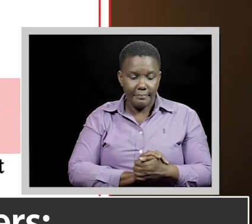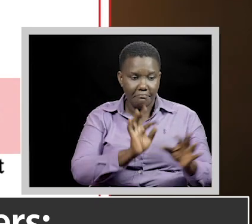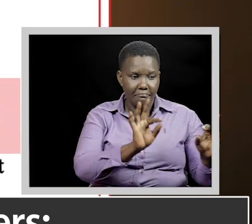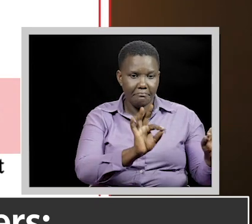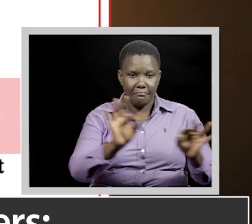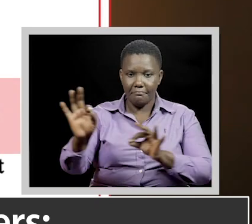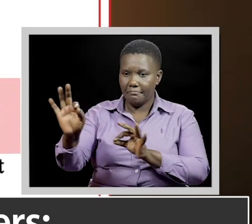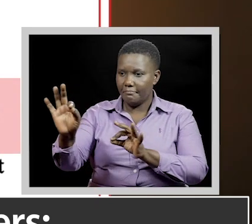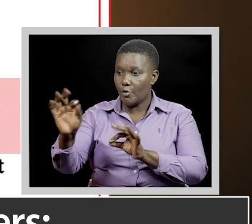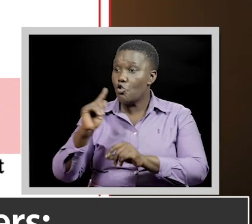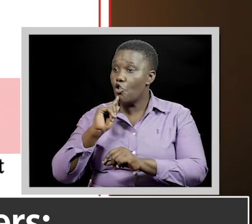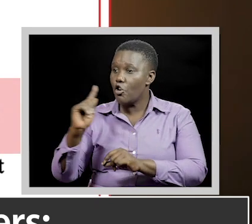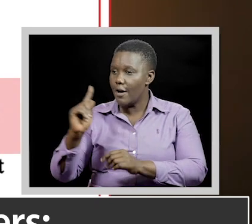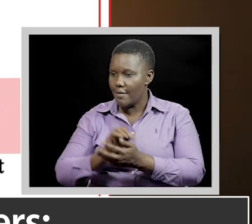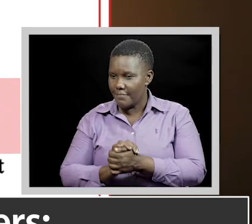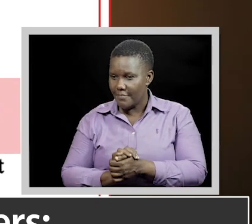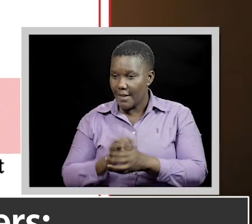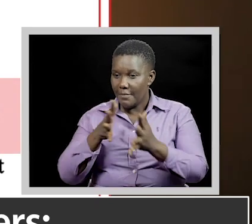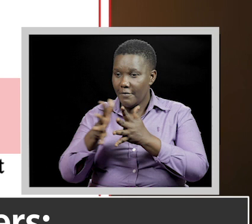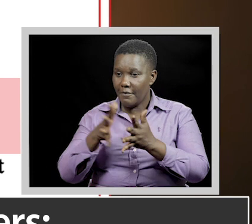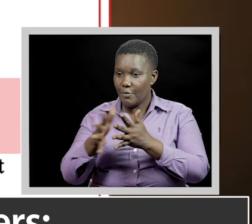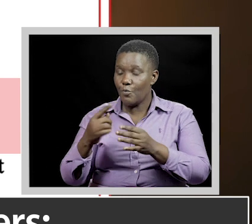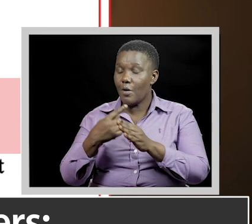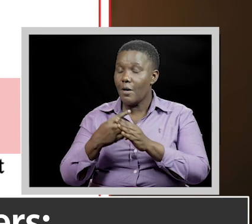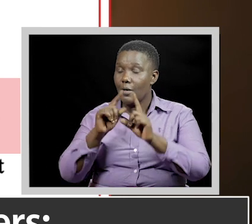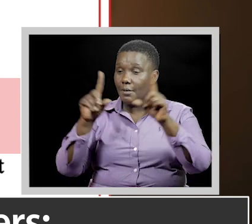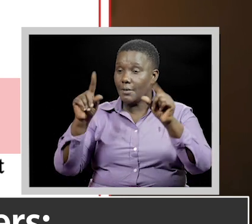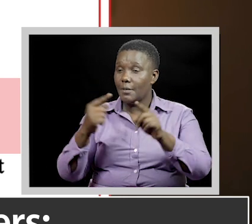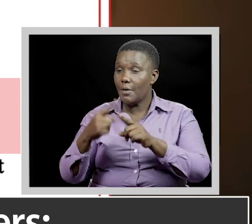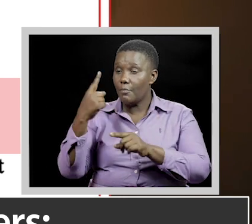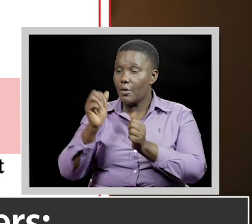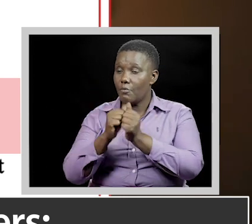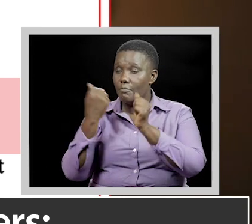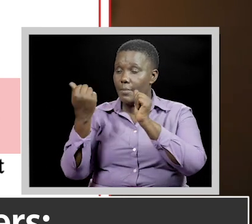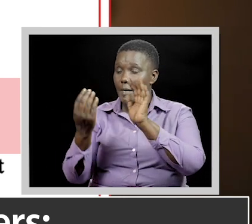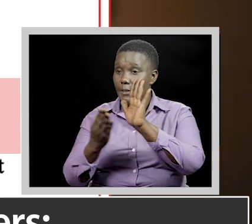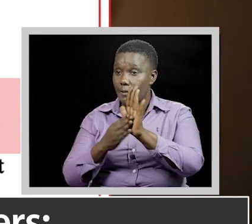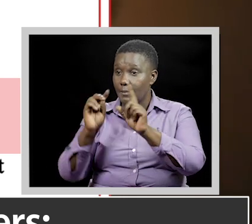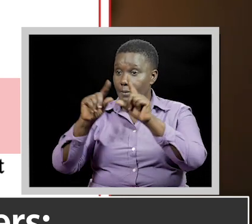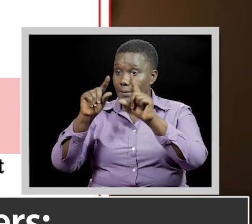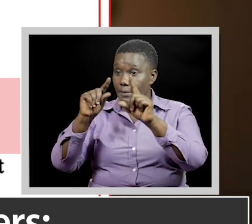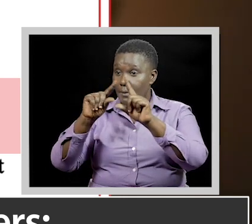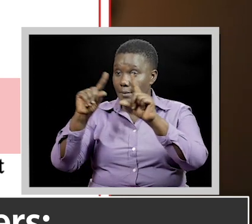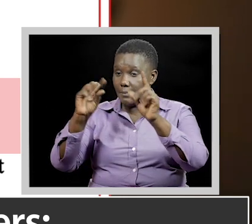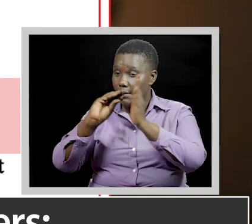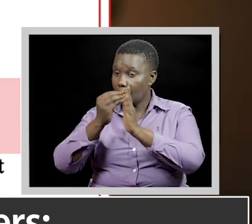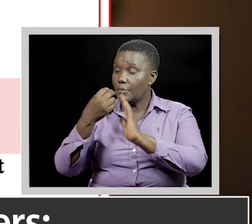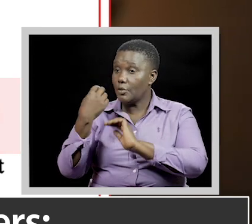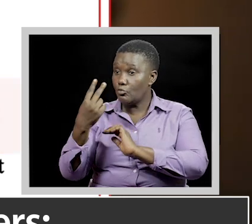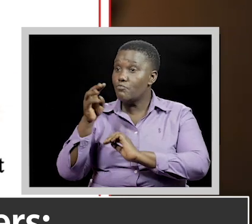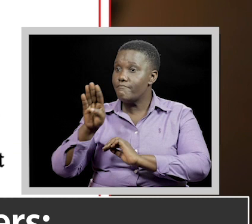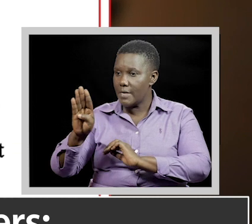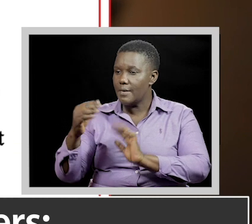Repatriation order, as provided under section 119, subsection 2B of the Law of the Child